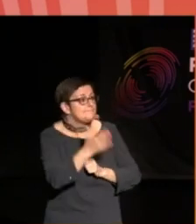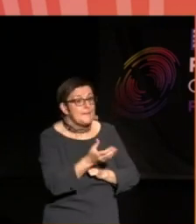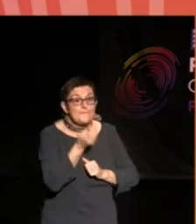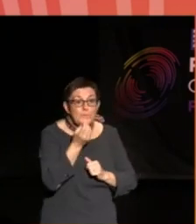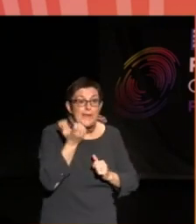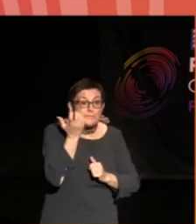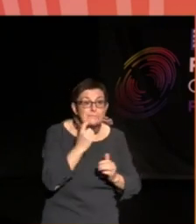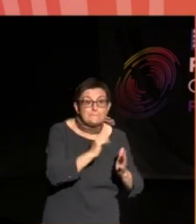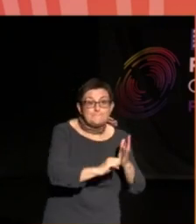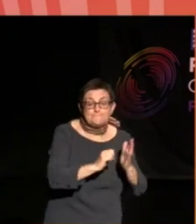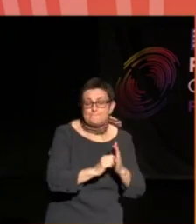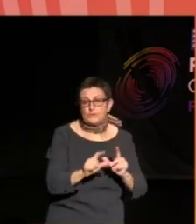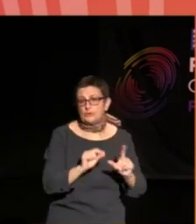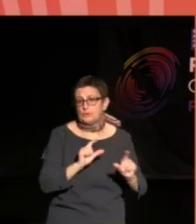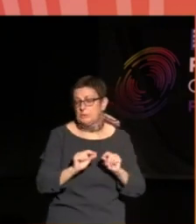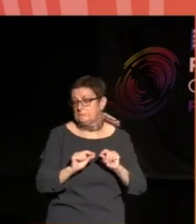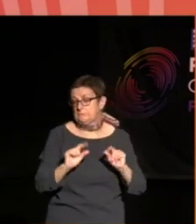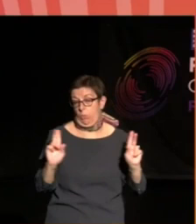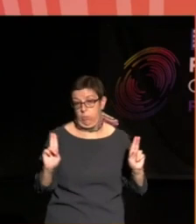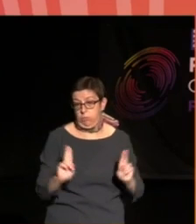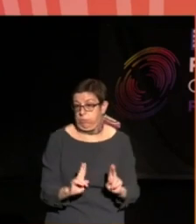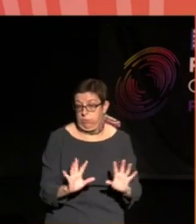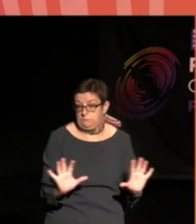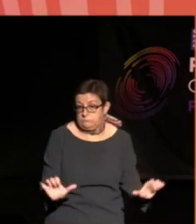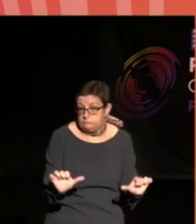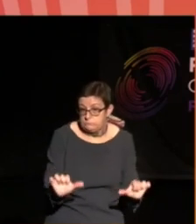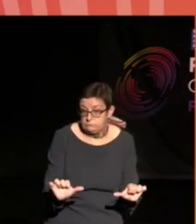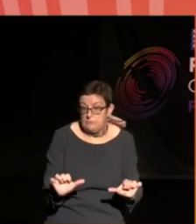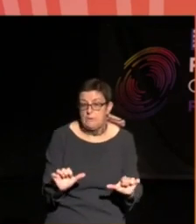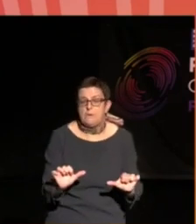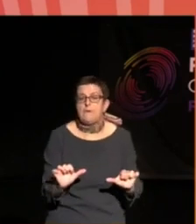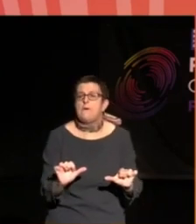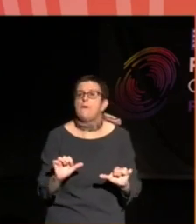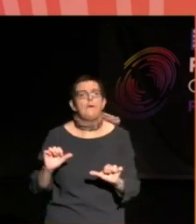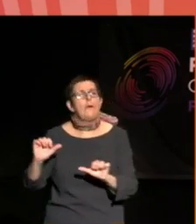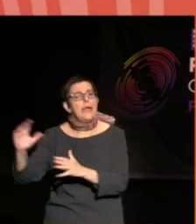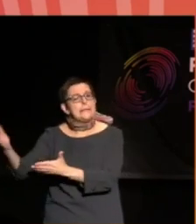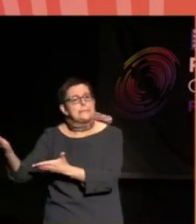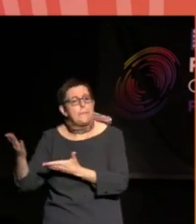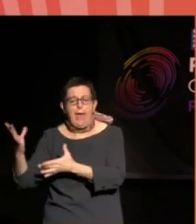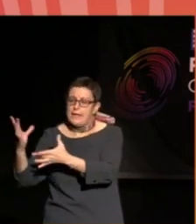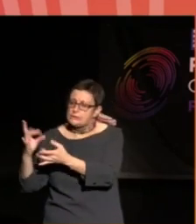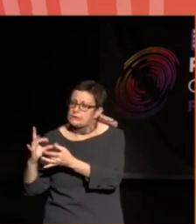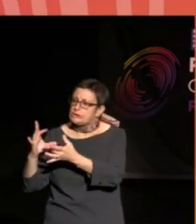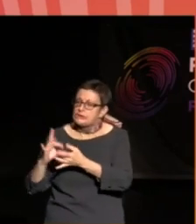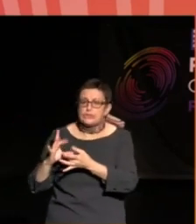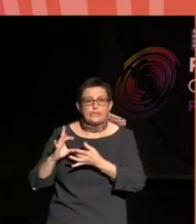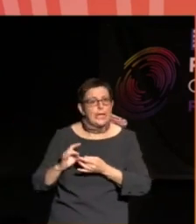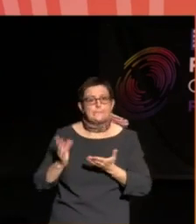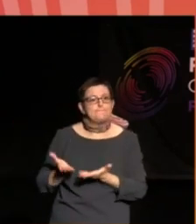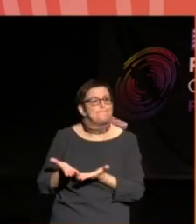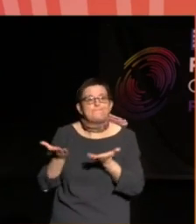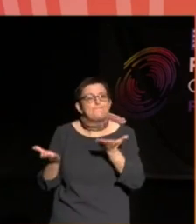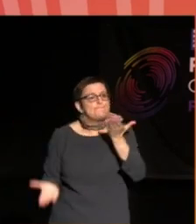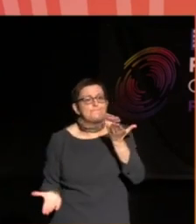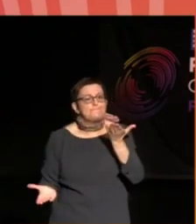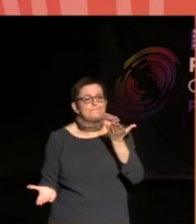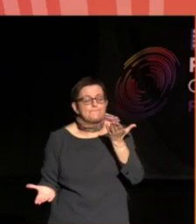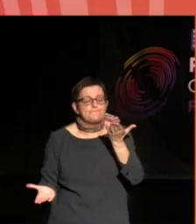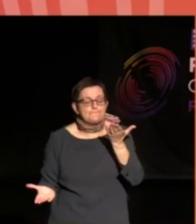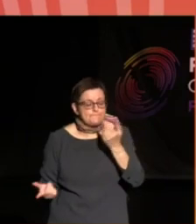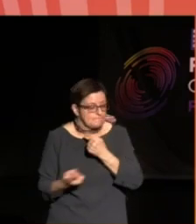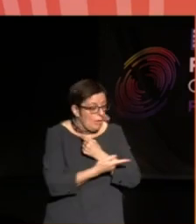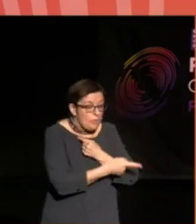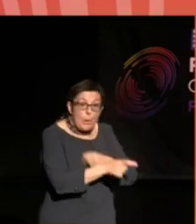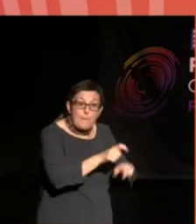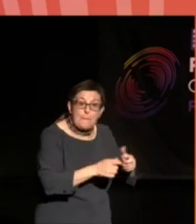the supply chain is hugely unequal through the supply chain, and that at the bottom end of